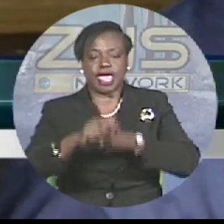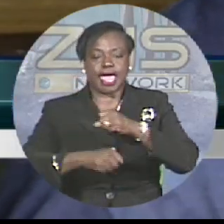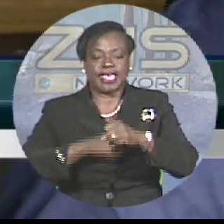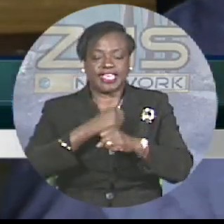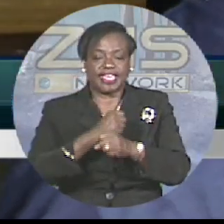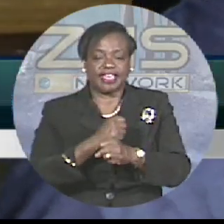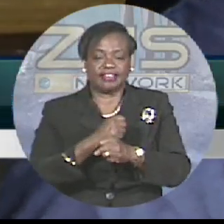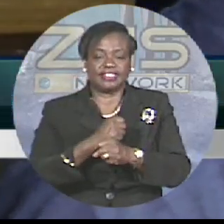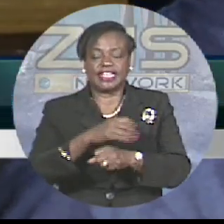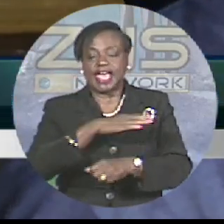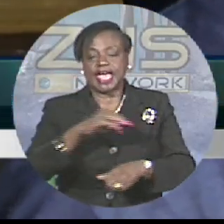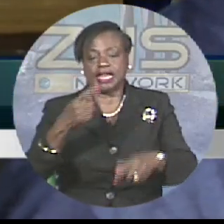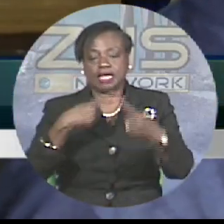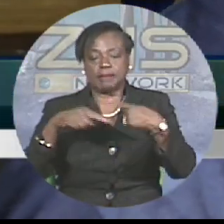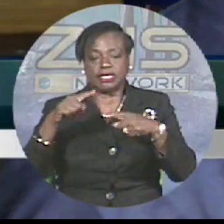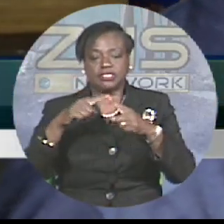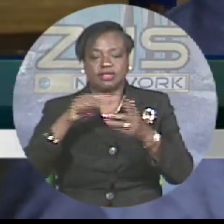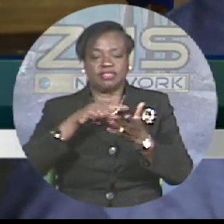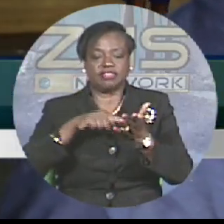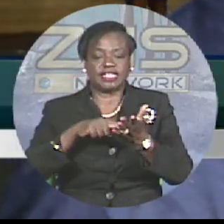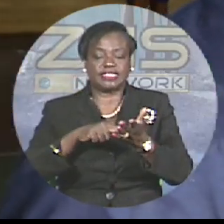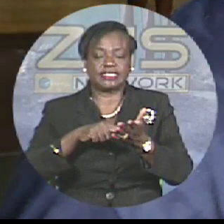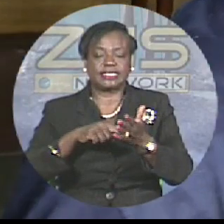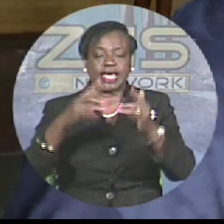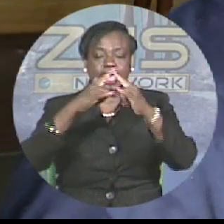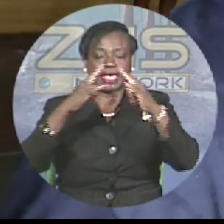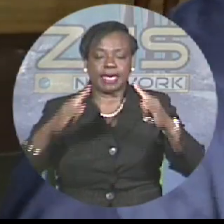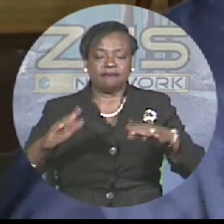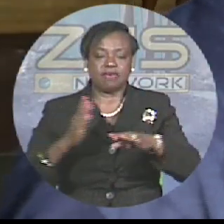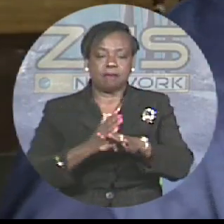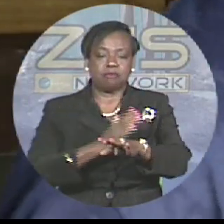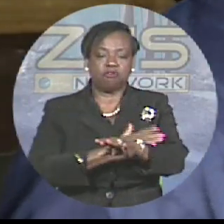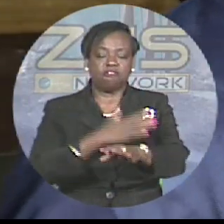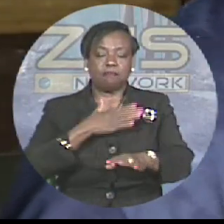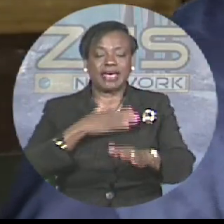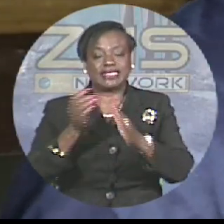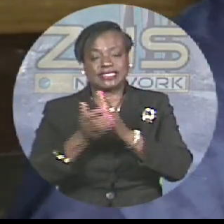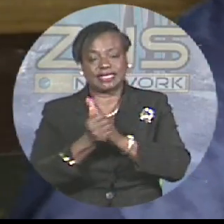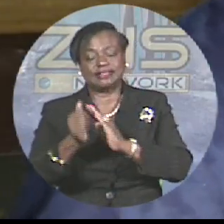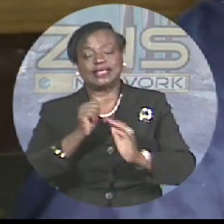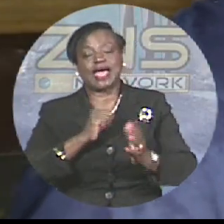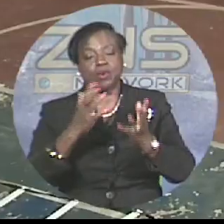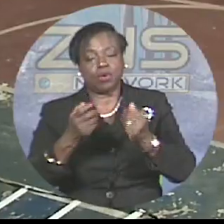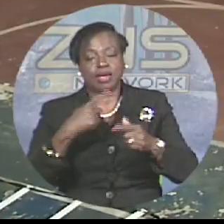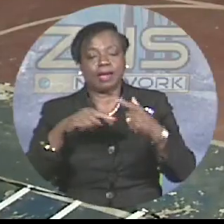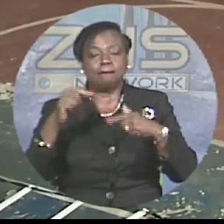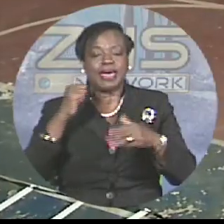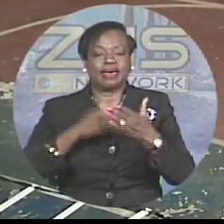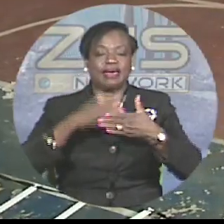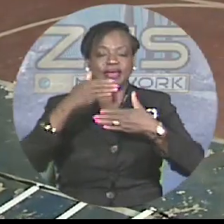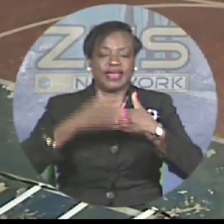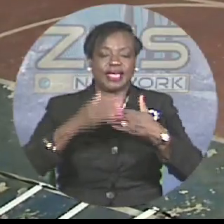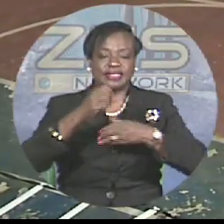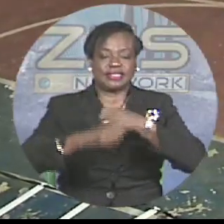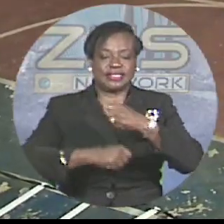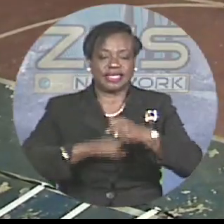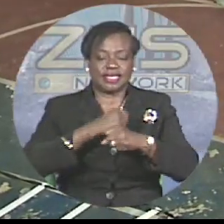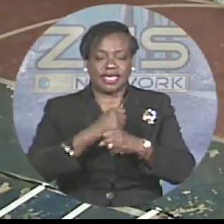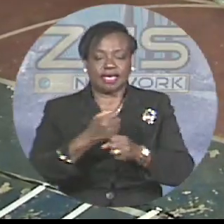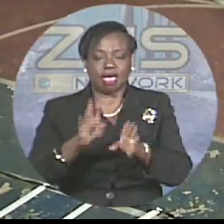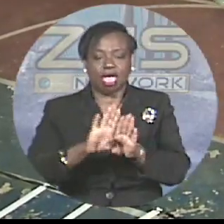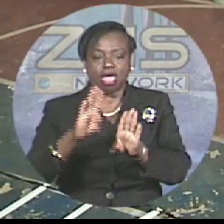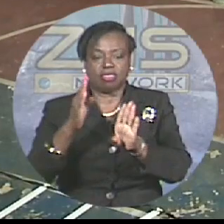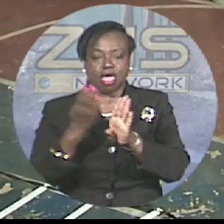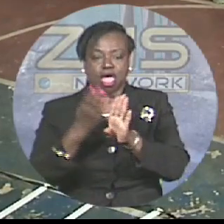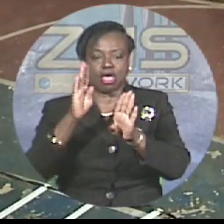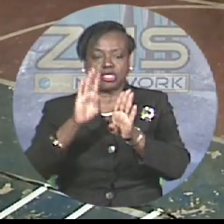and coming to this camp has really improved my skills, and I would like to come back next year. And the doors that may open through their